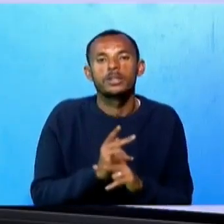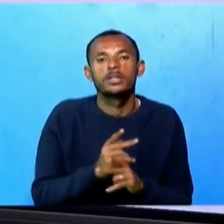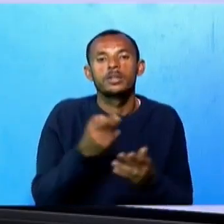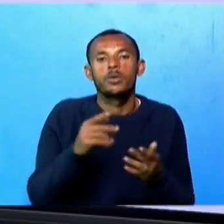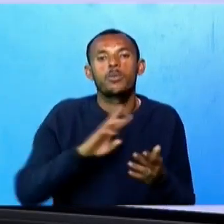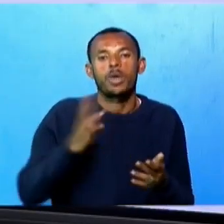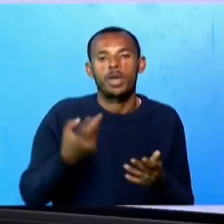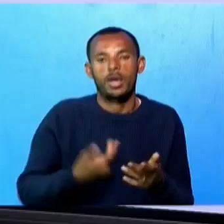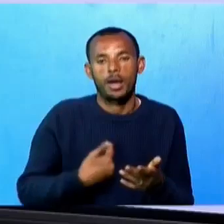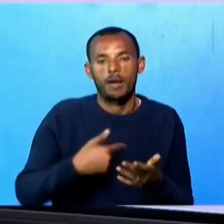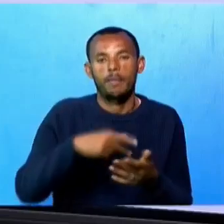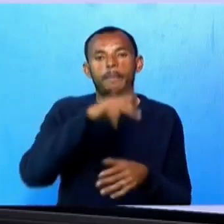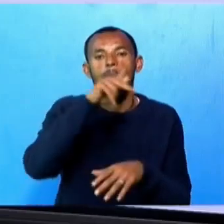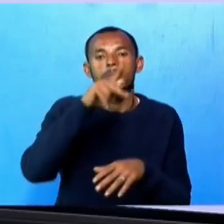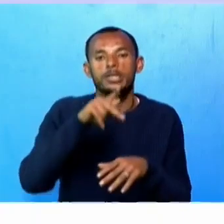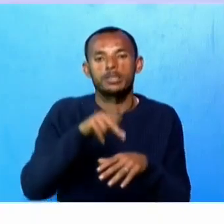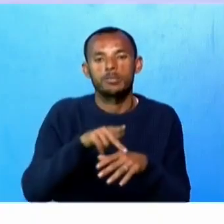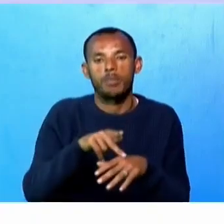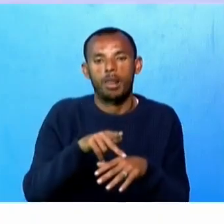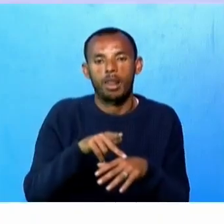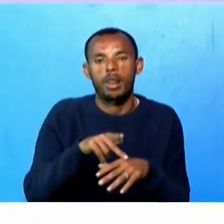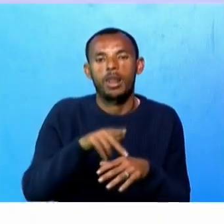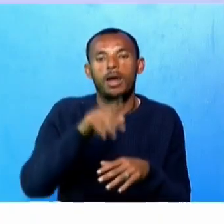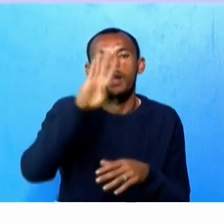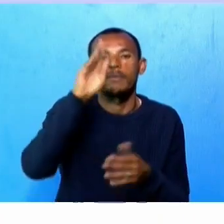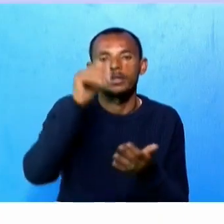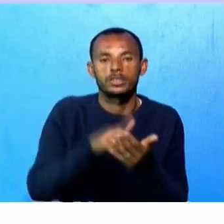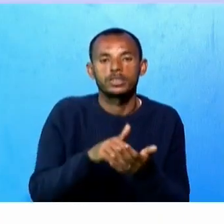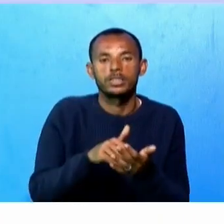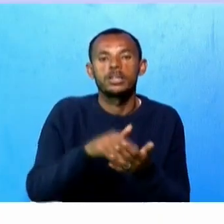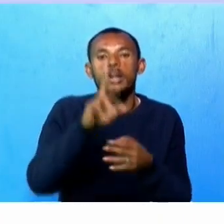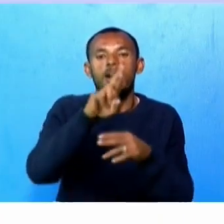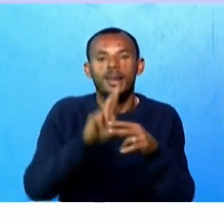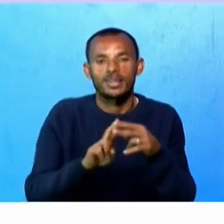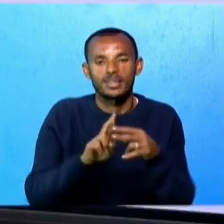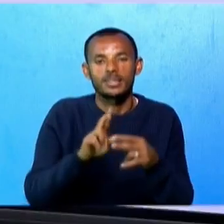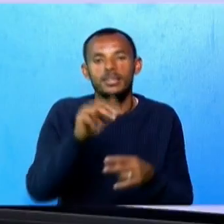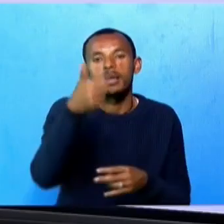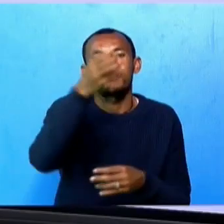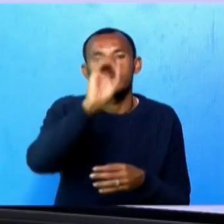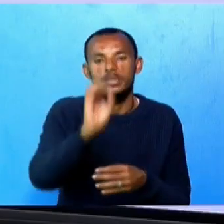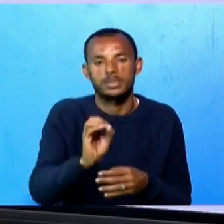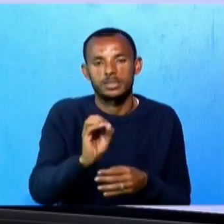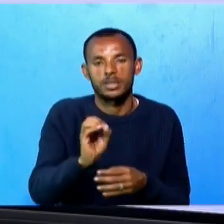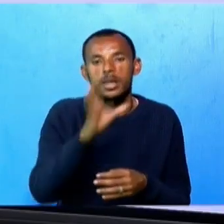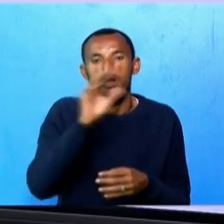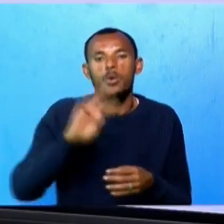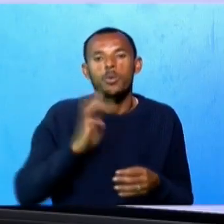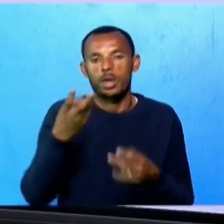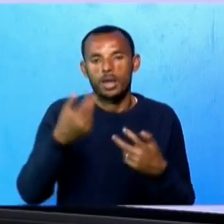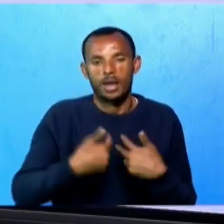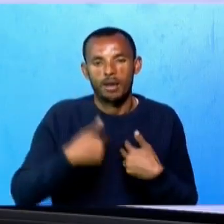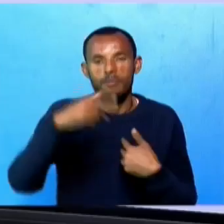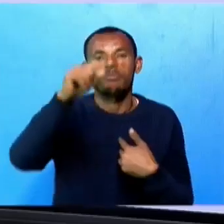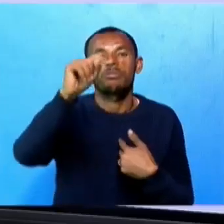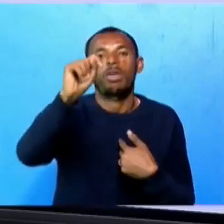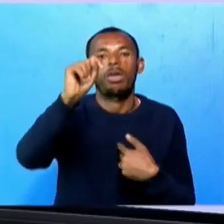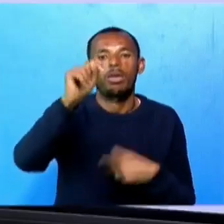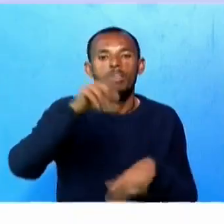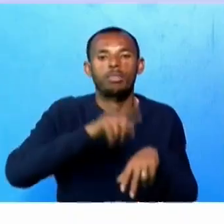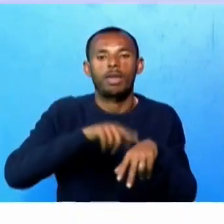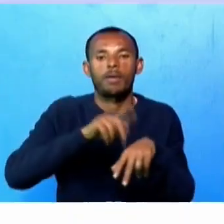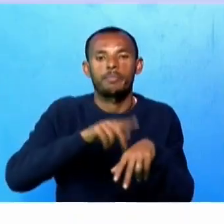principal, we have the rate, which is 10%, and we have T, or the